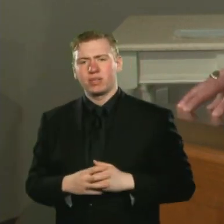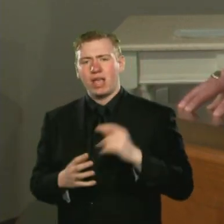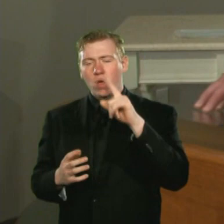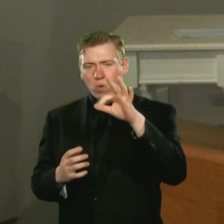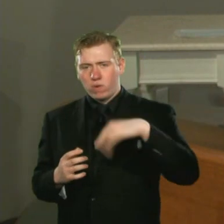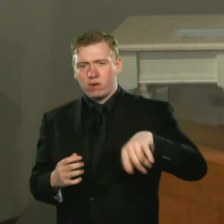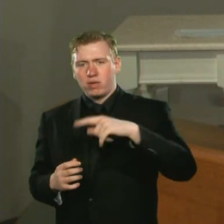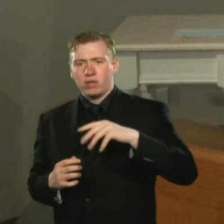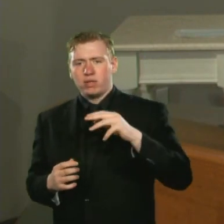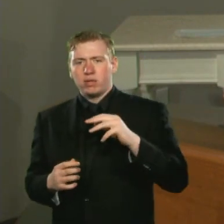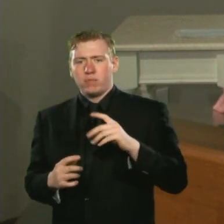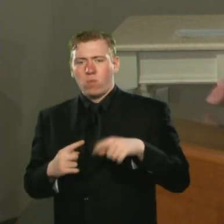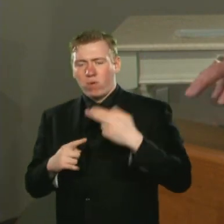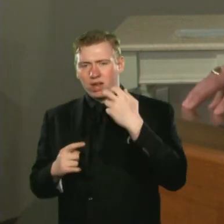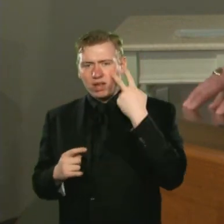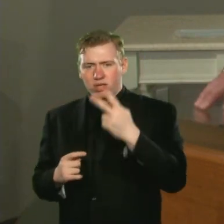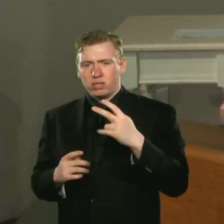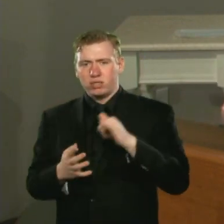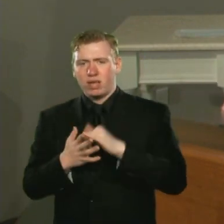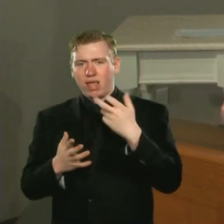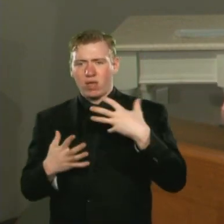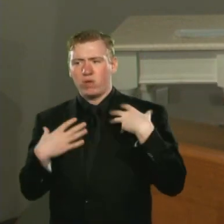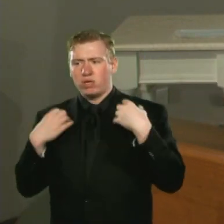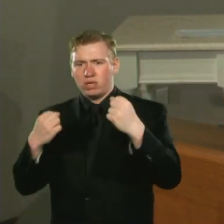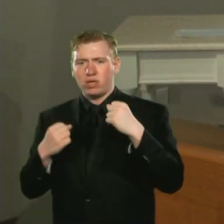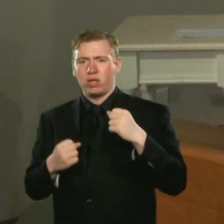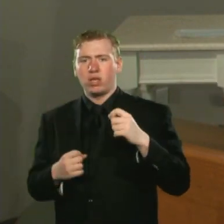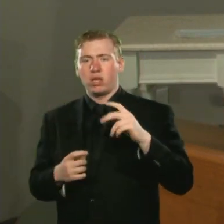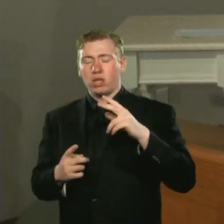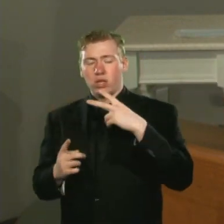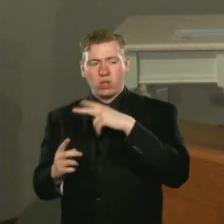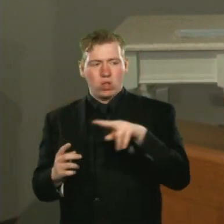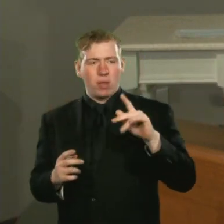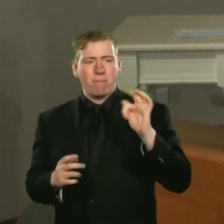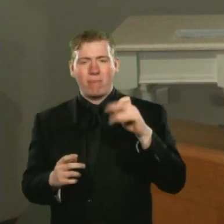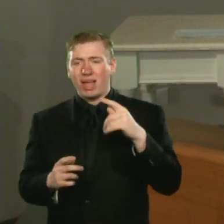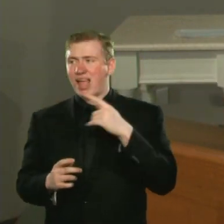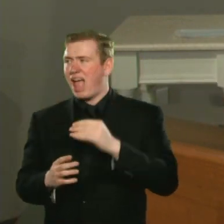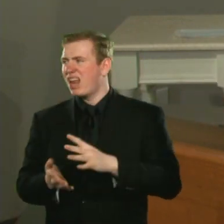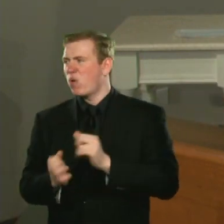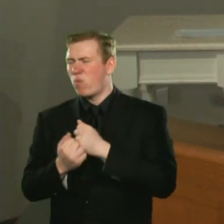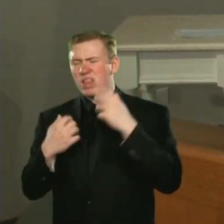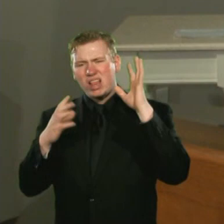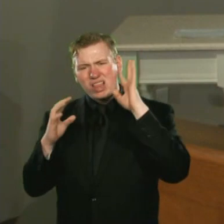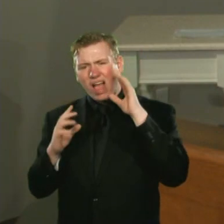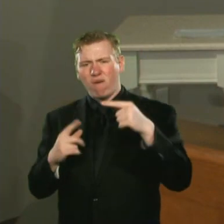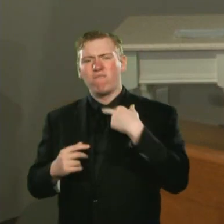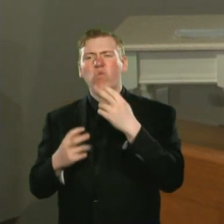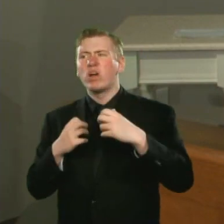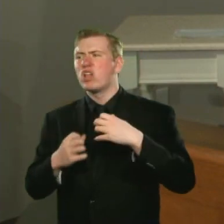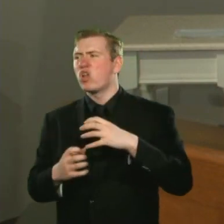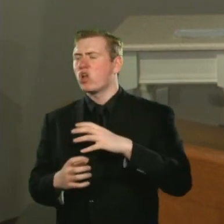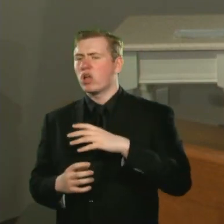of them, when he saw that he was healed, turned back and with a loud voice glorified God. And he fell down on